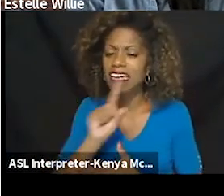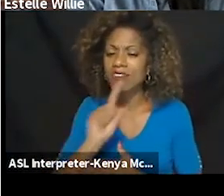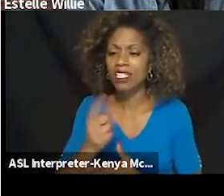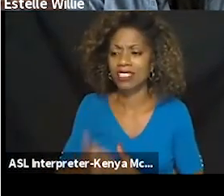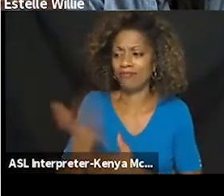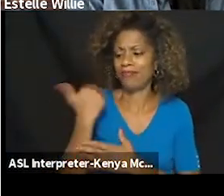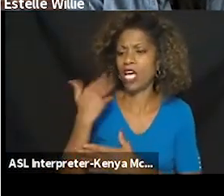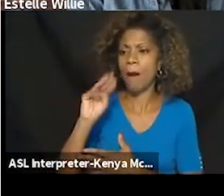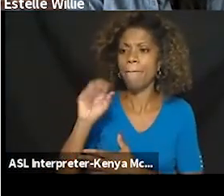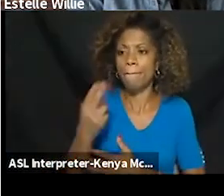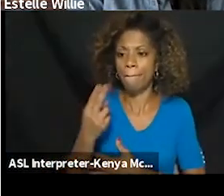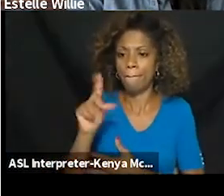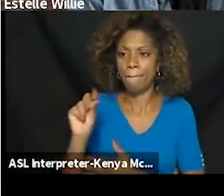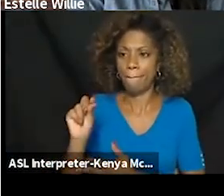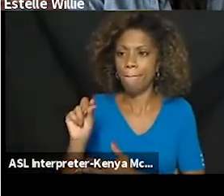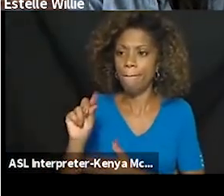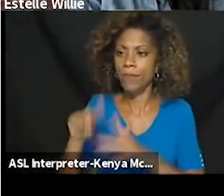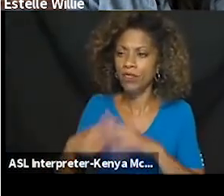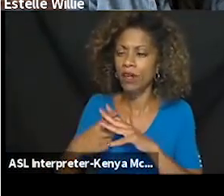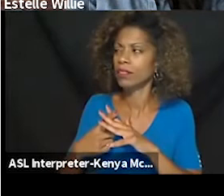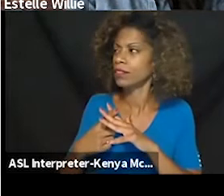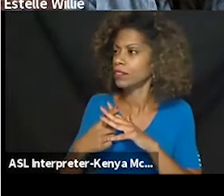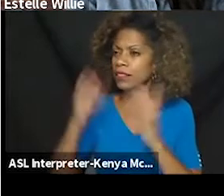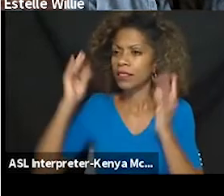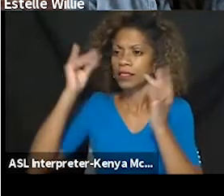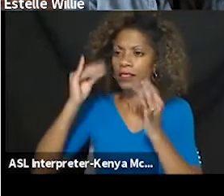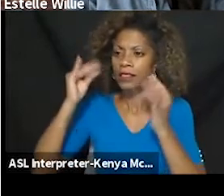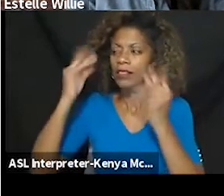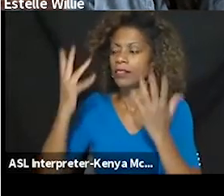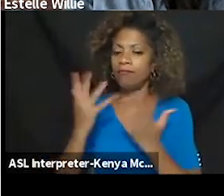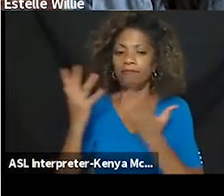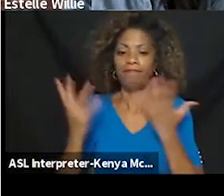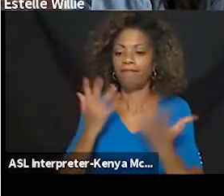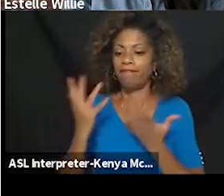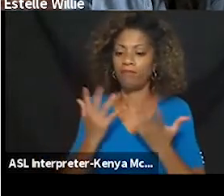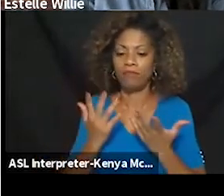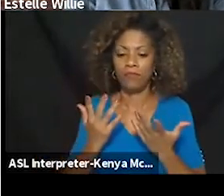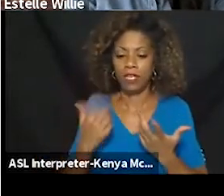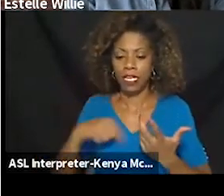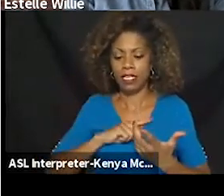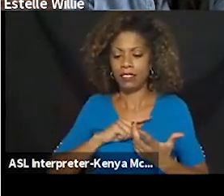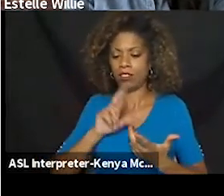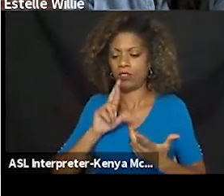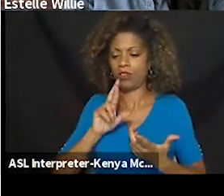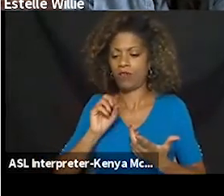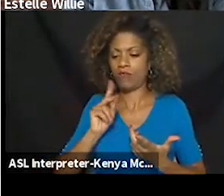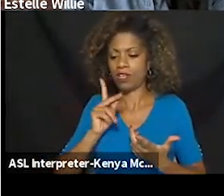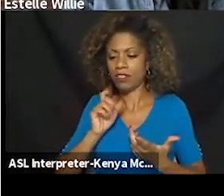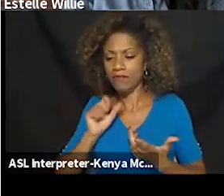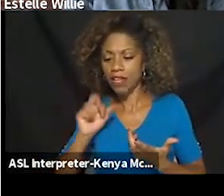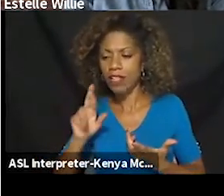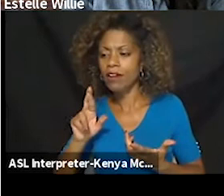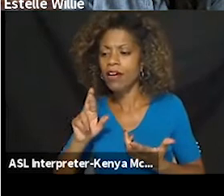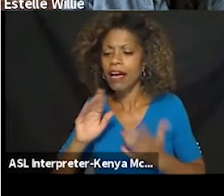March 2020, given that Rockefeller has played a huge role in building the field of public health and